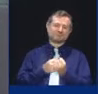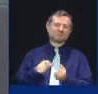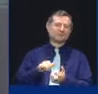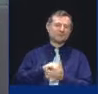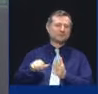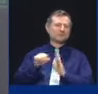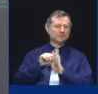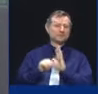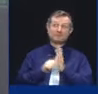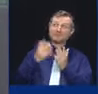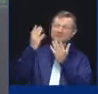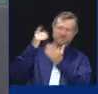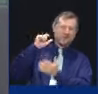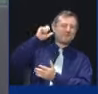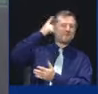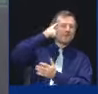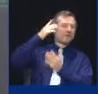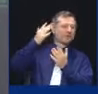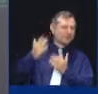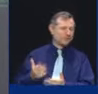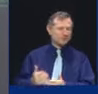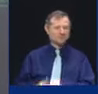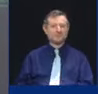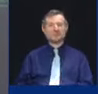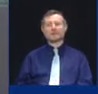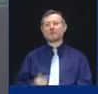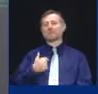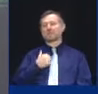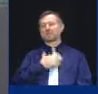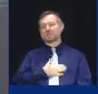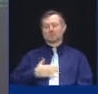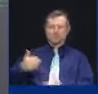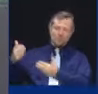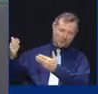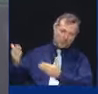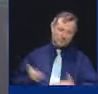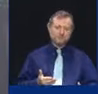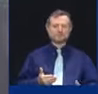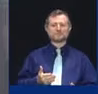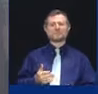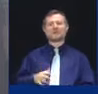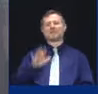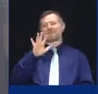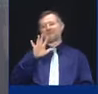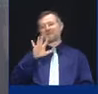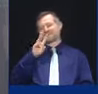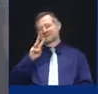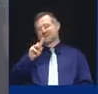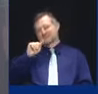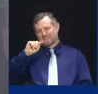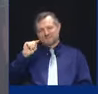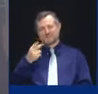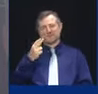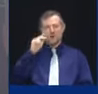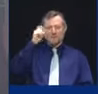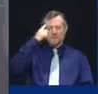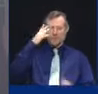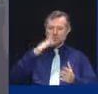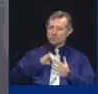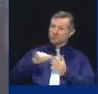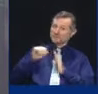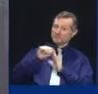And so for that, I'd like you to please join me in welcoming the 56th governor of the state of New York, Andrew